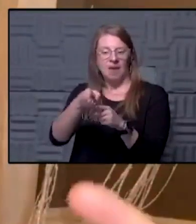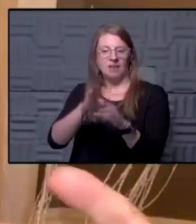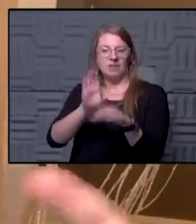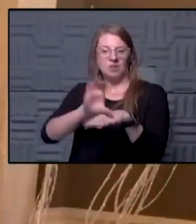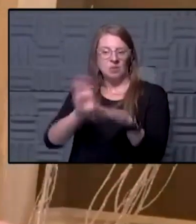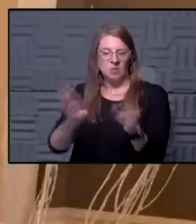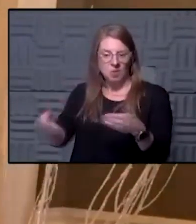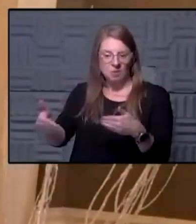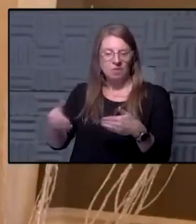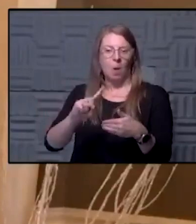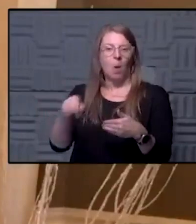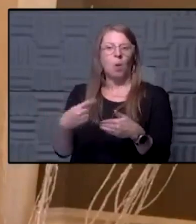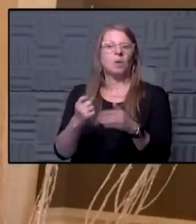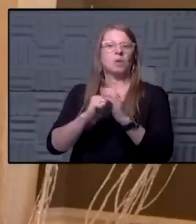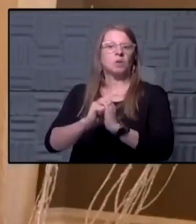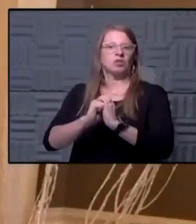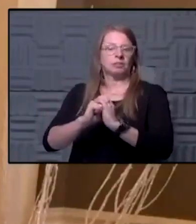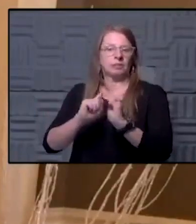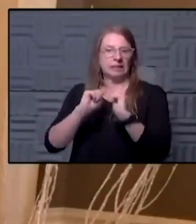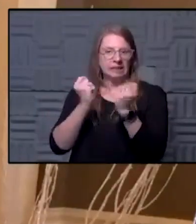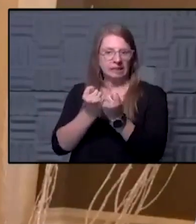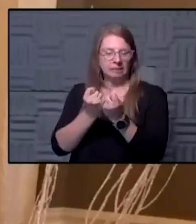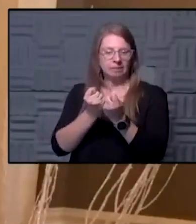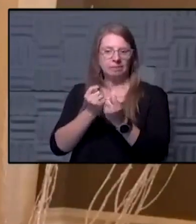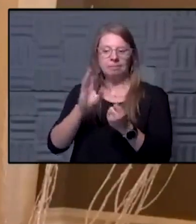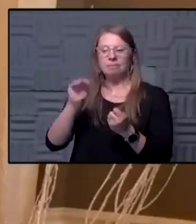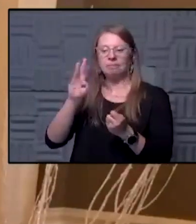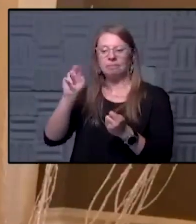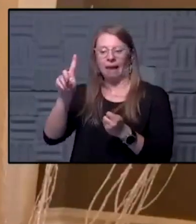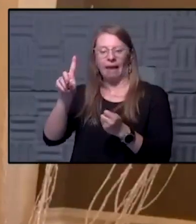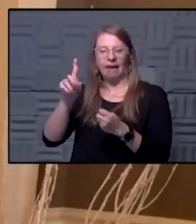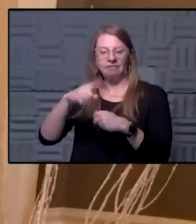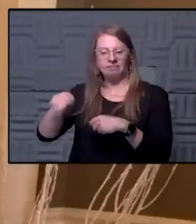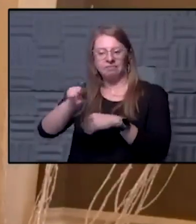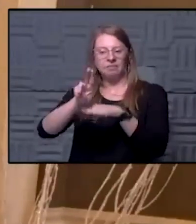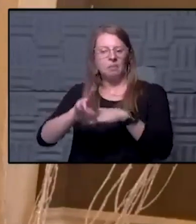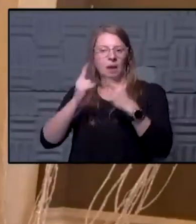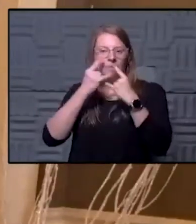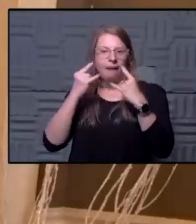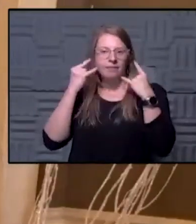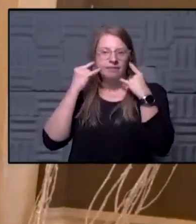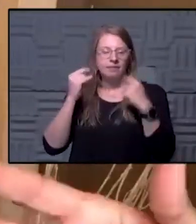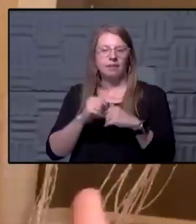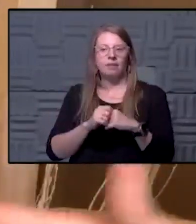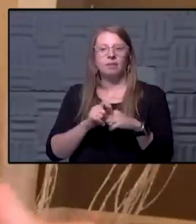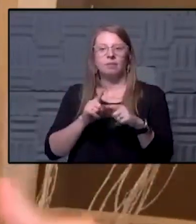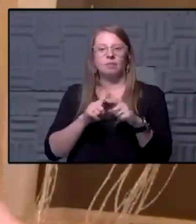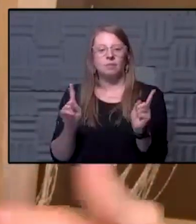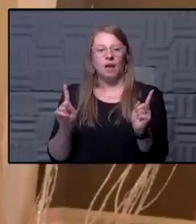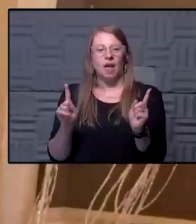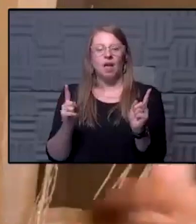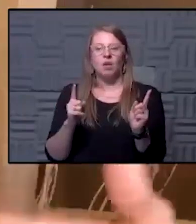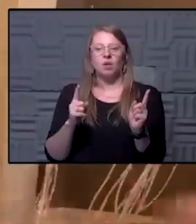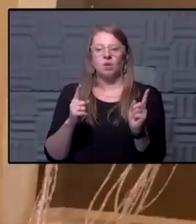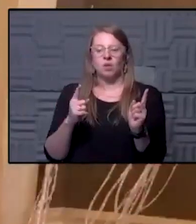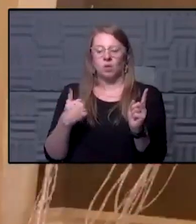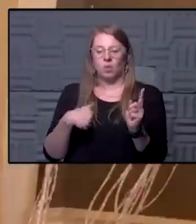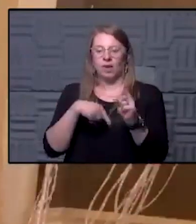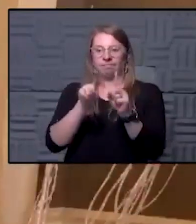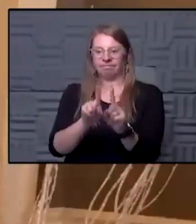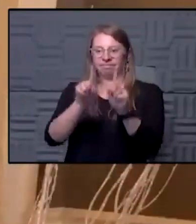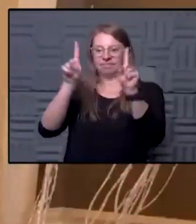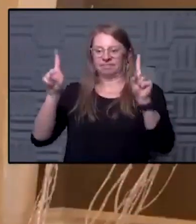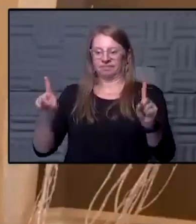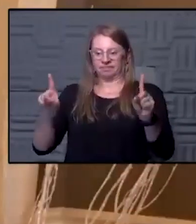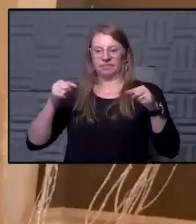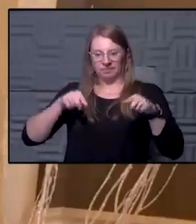the worship team and the band members. They're wearing masks, but we are safe distancing even while we're